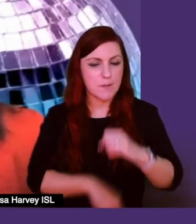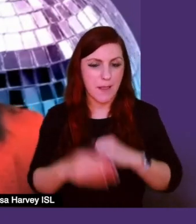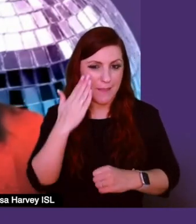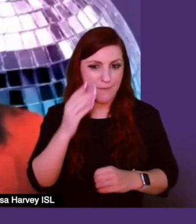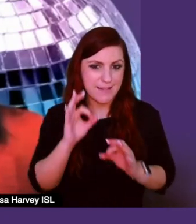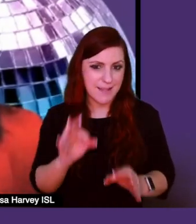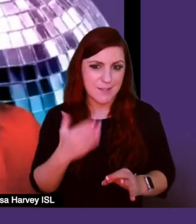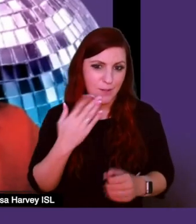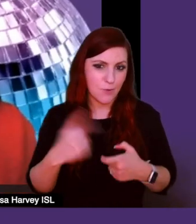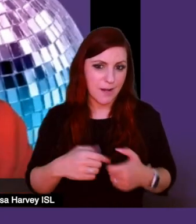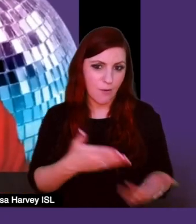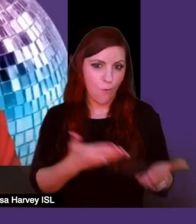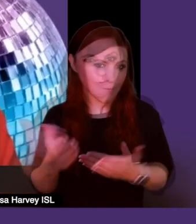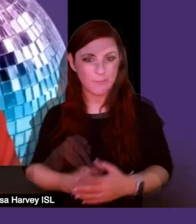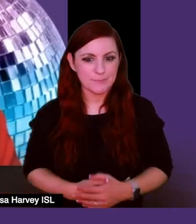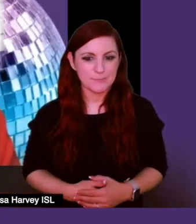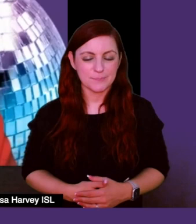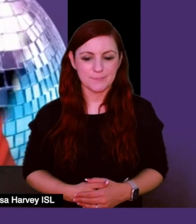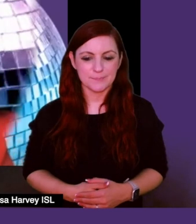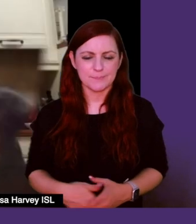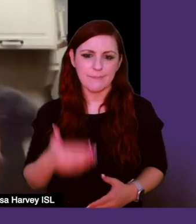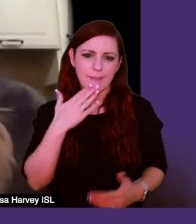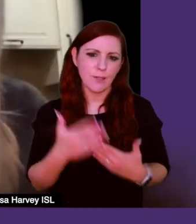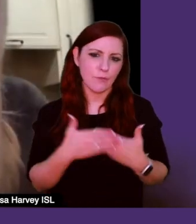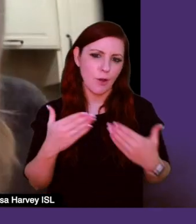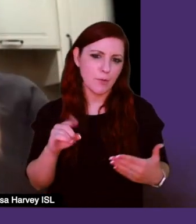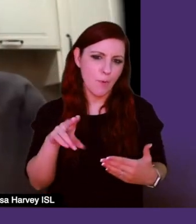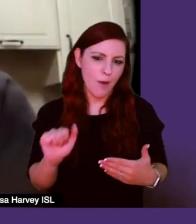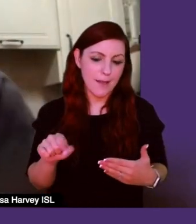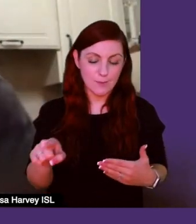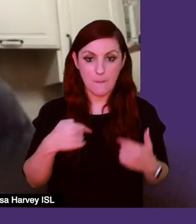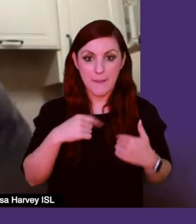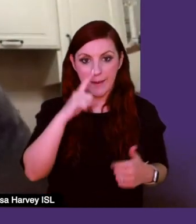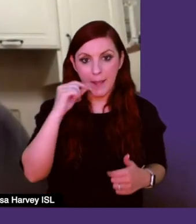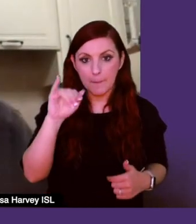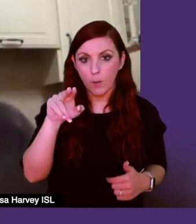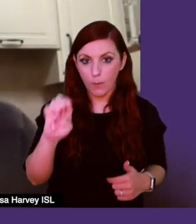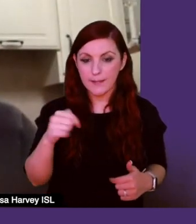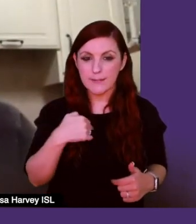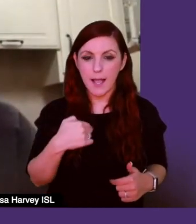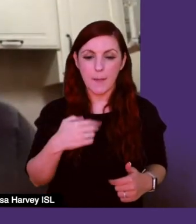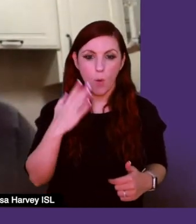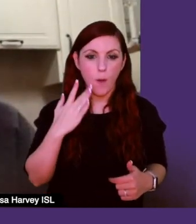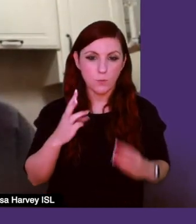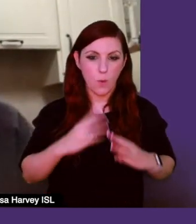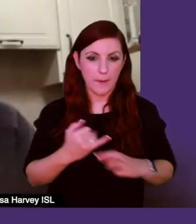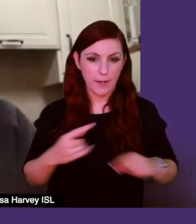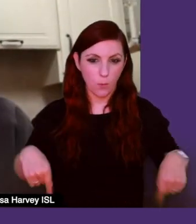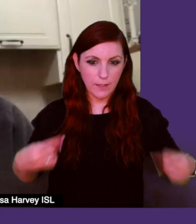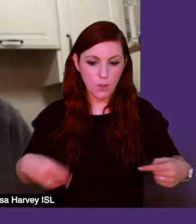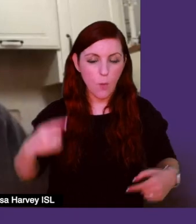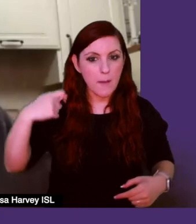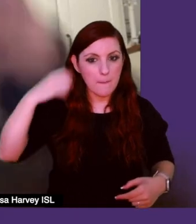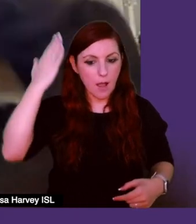so much for joining us, and over to you, Louise. Thanks very much, Paula. So I'm Louise. I'm a white woman in a wheelchair